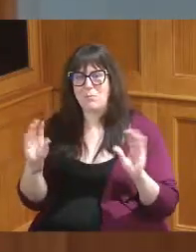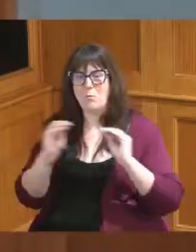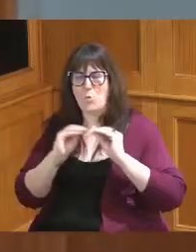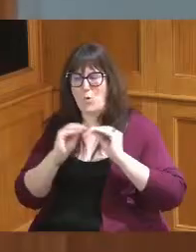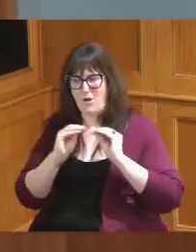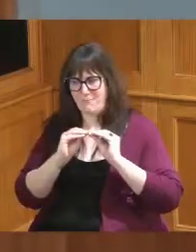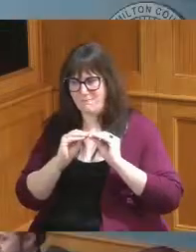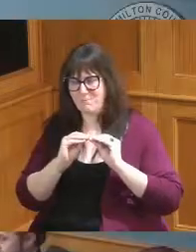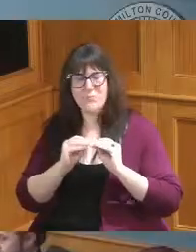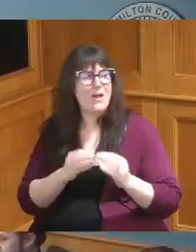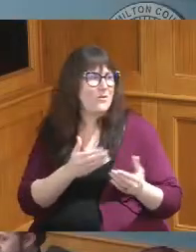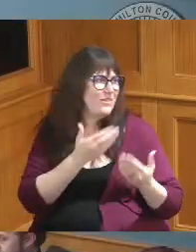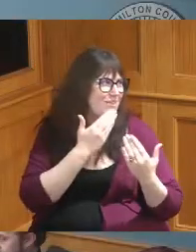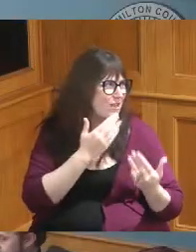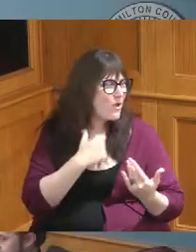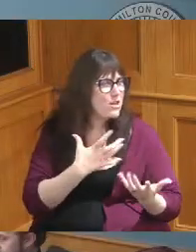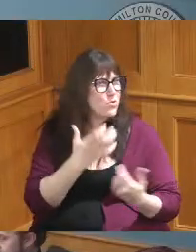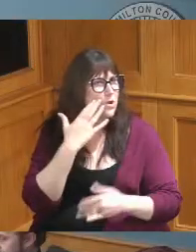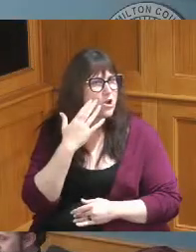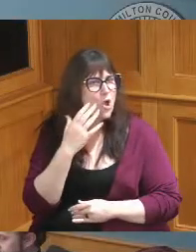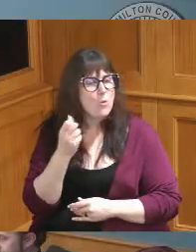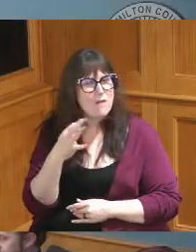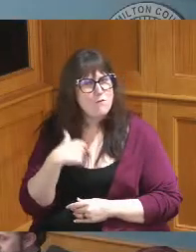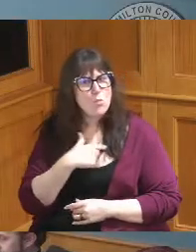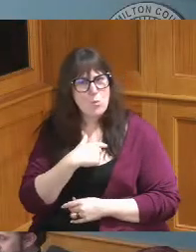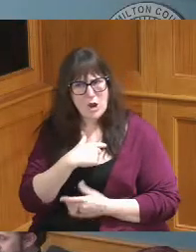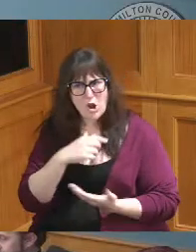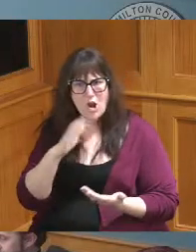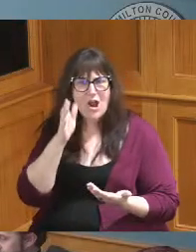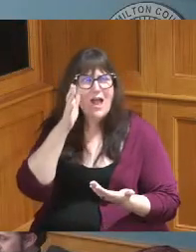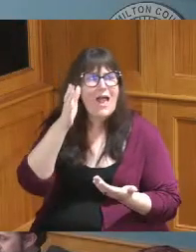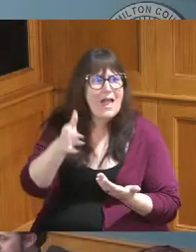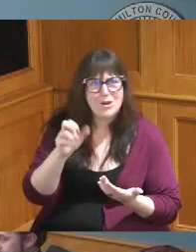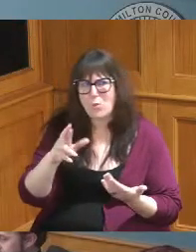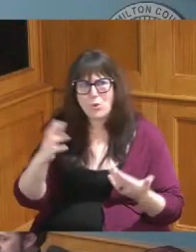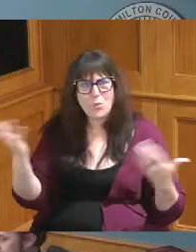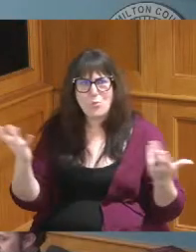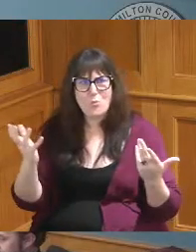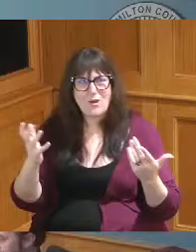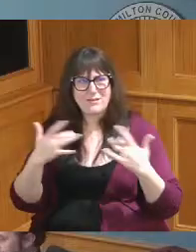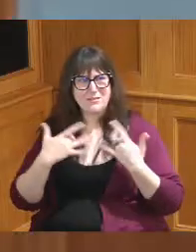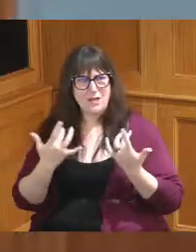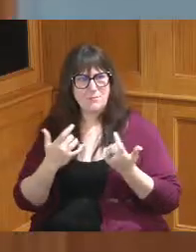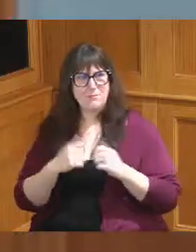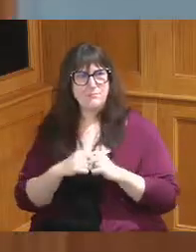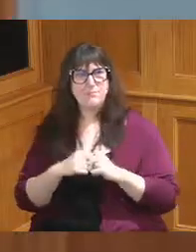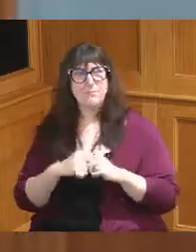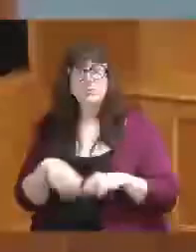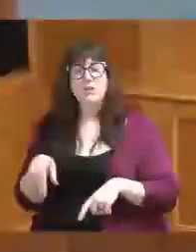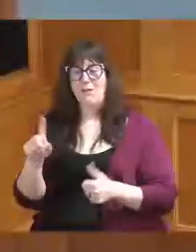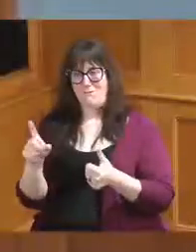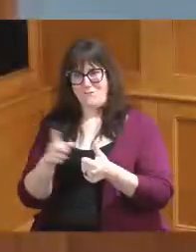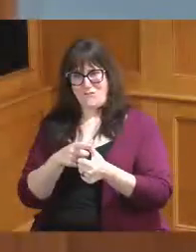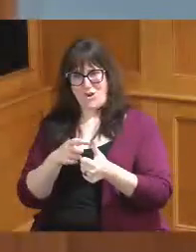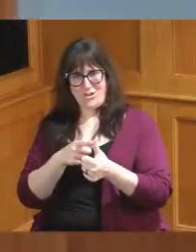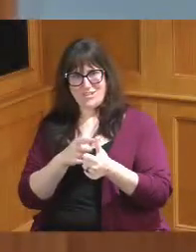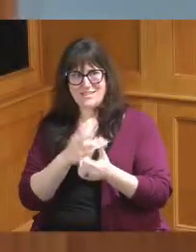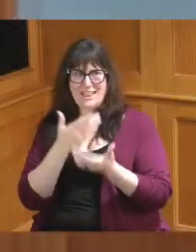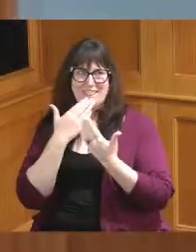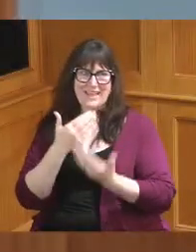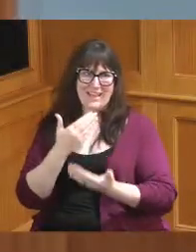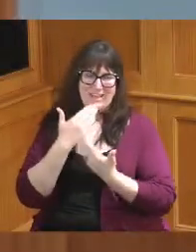you. Just want to know if we're out ahead, Renee, or... Well, first of all, thank you.